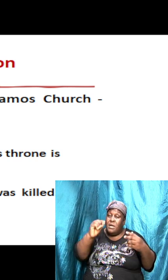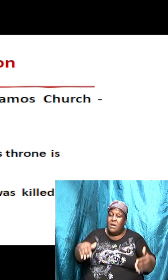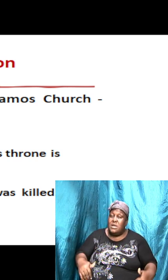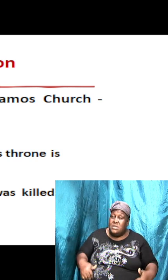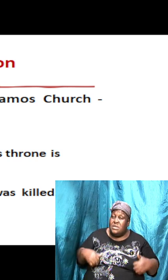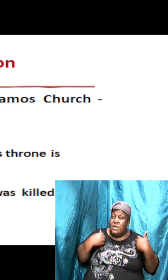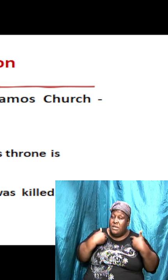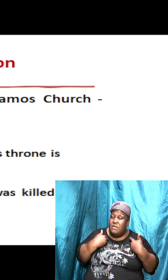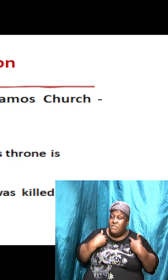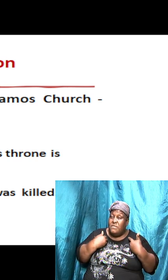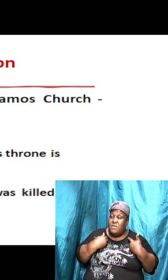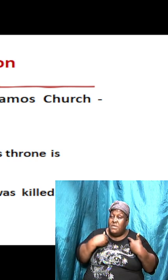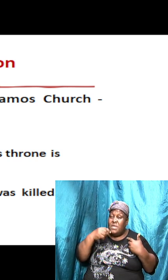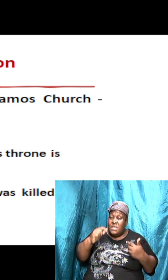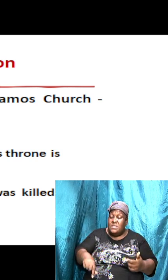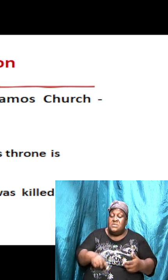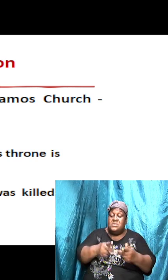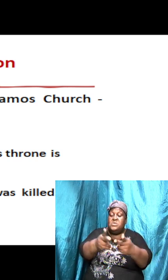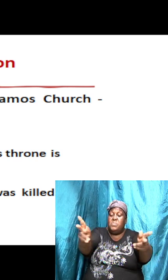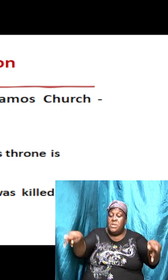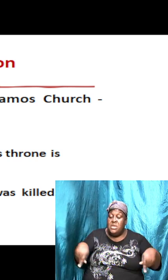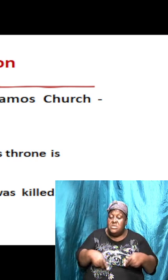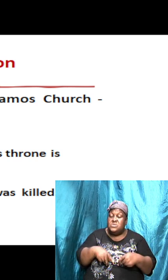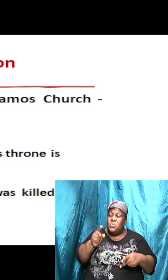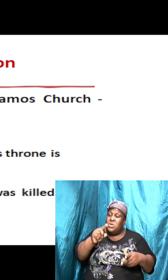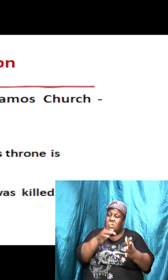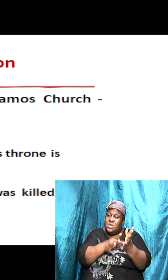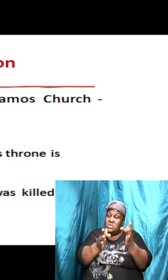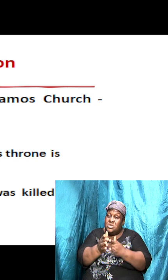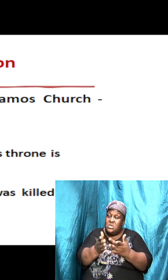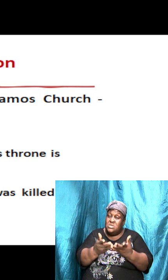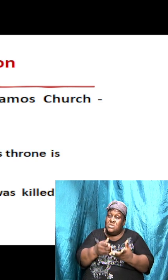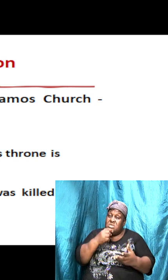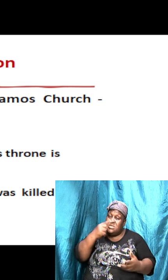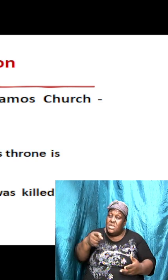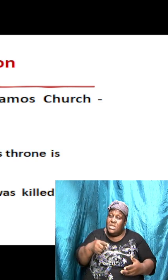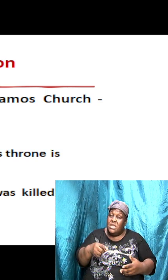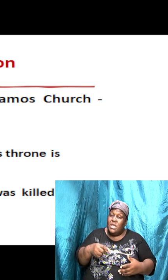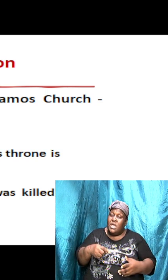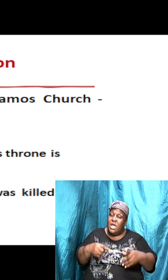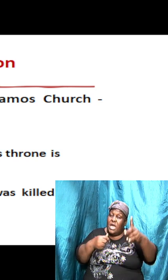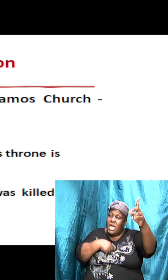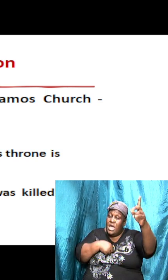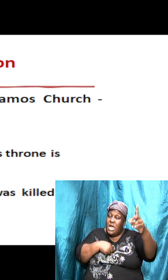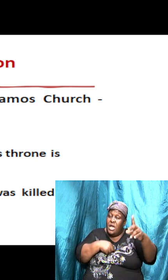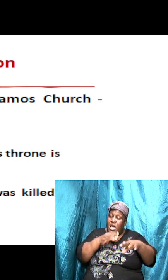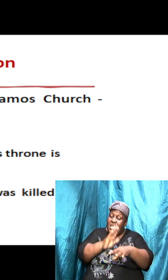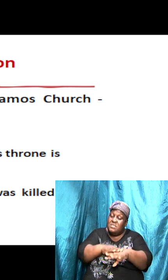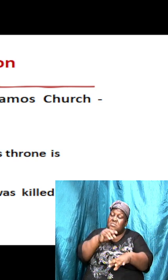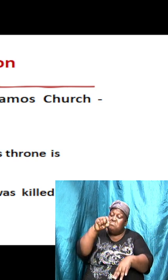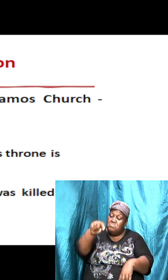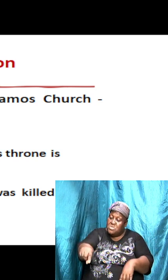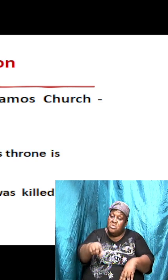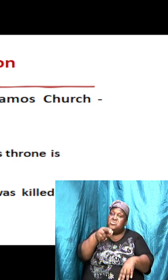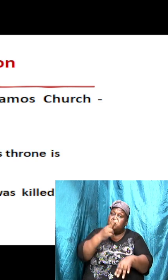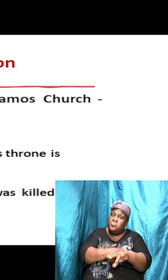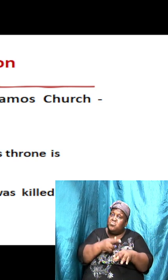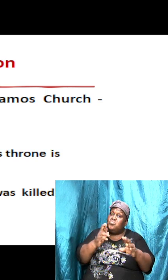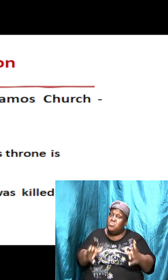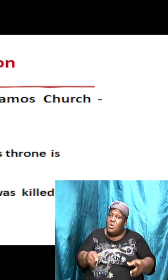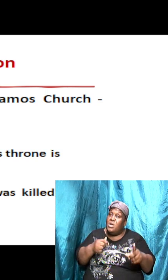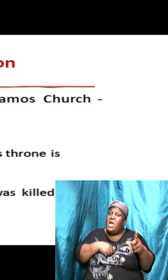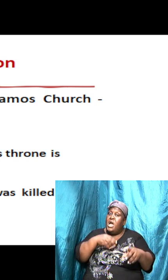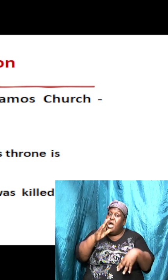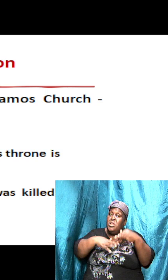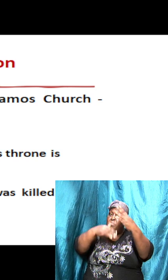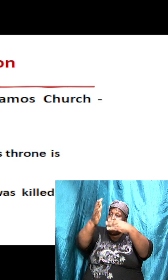his presence. This is the place where Jesus said, I will, upon this rock, I will build my church, and the gates of hell